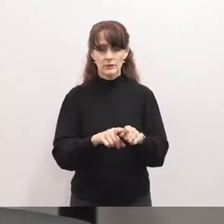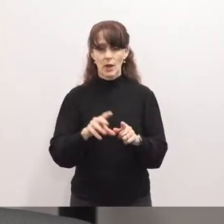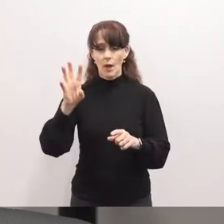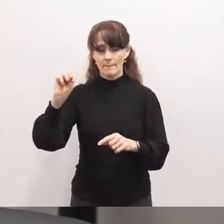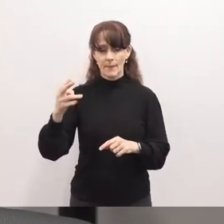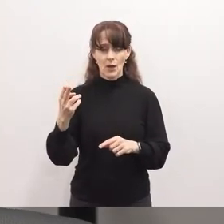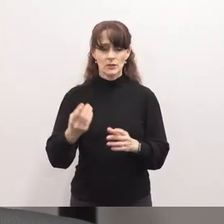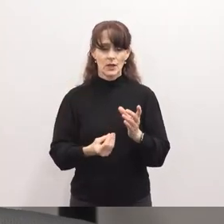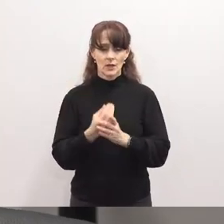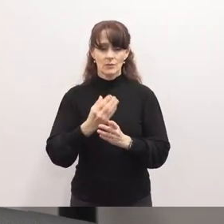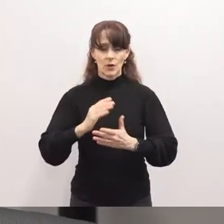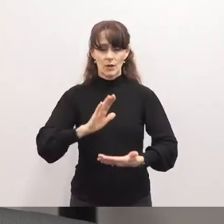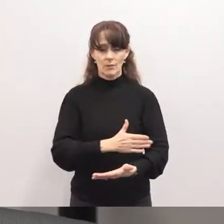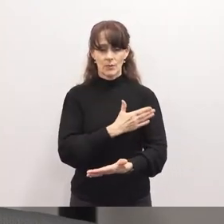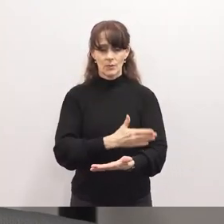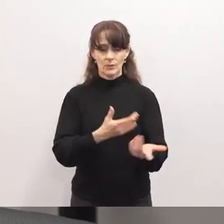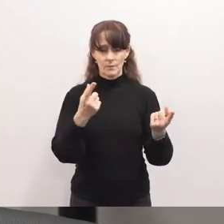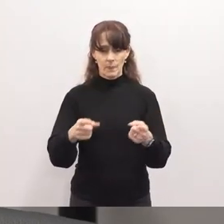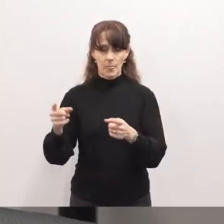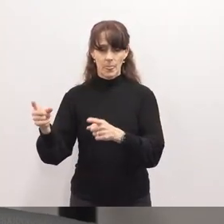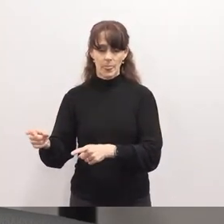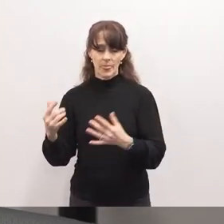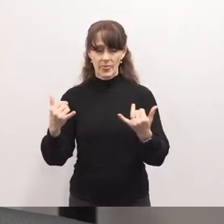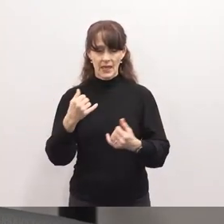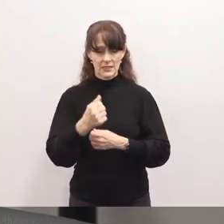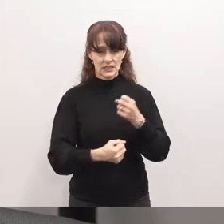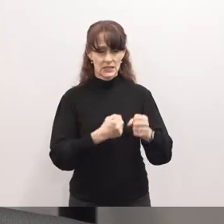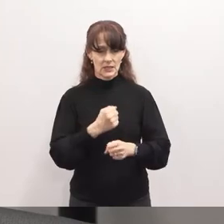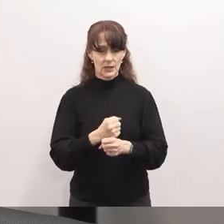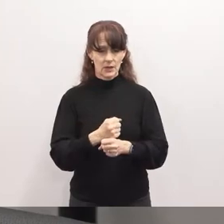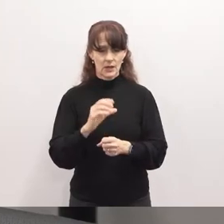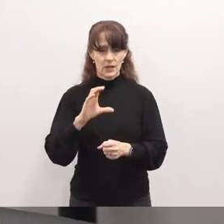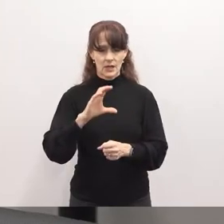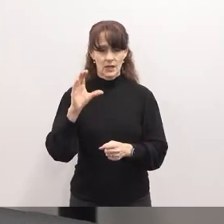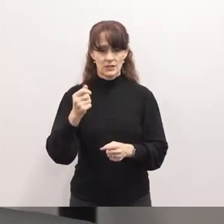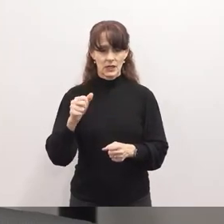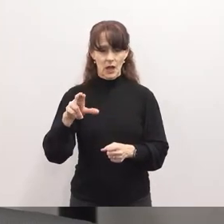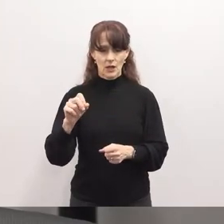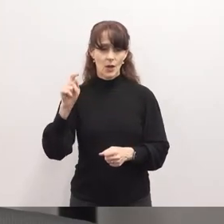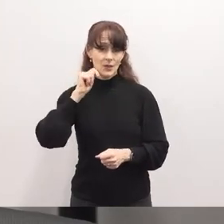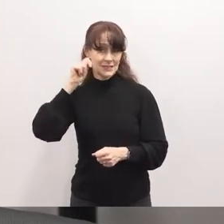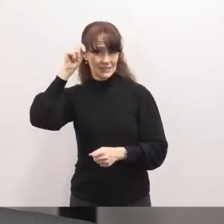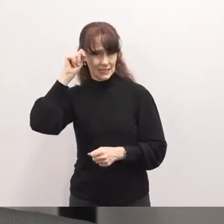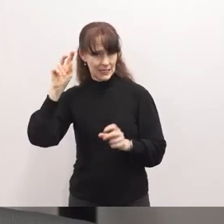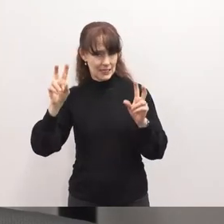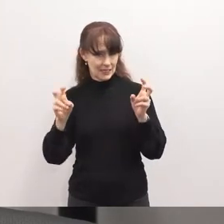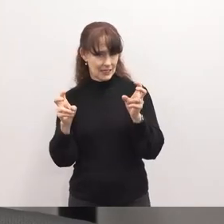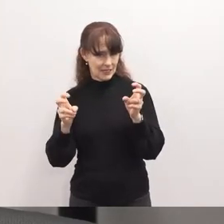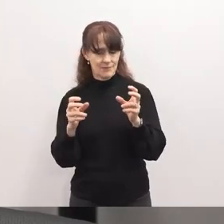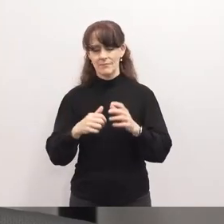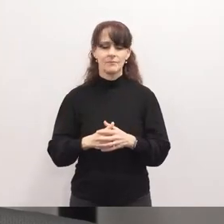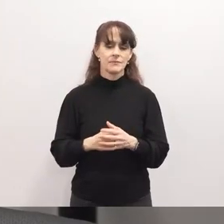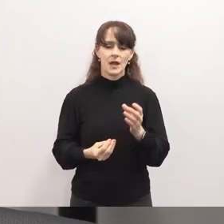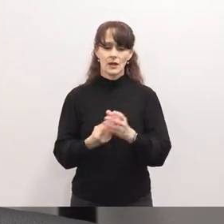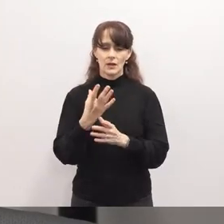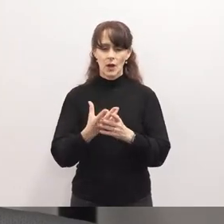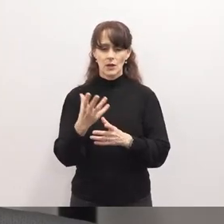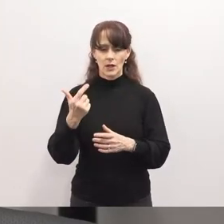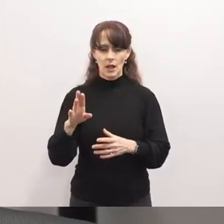spring musical will be taking place. This year's show will be Chicago Teen Edition. Our Garden Club and the